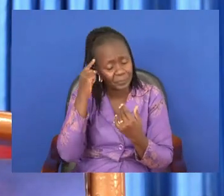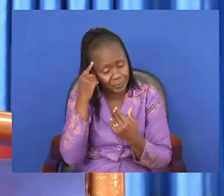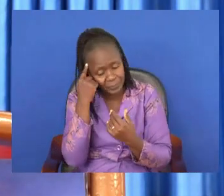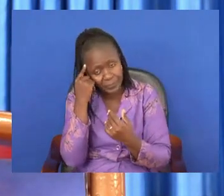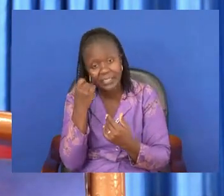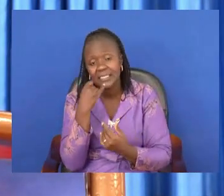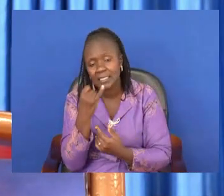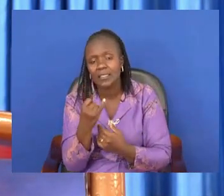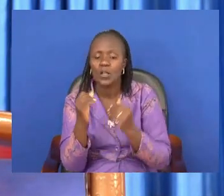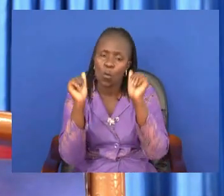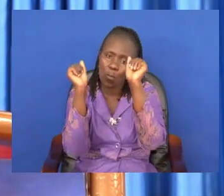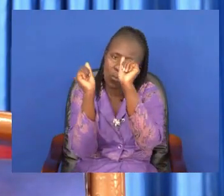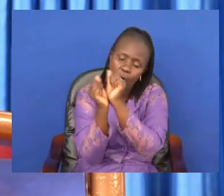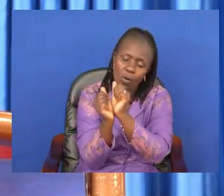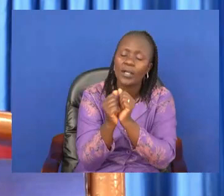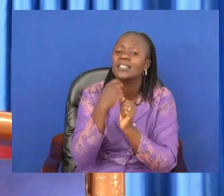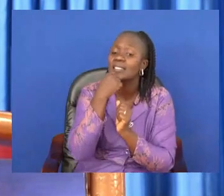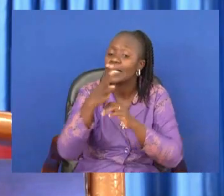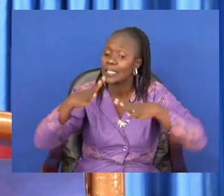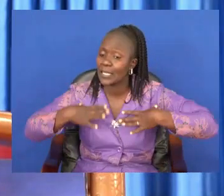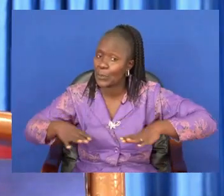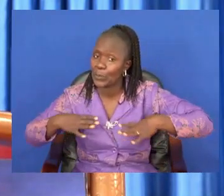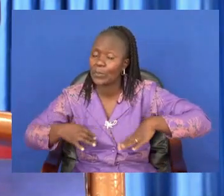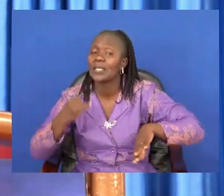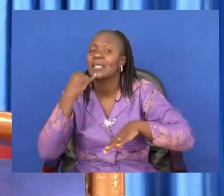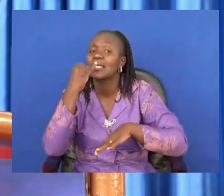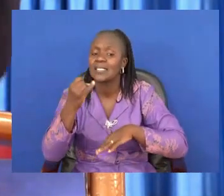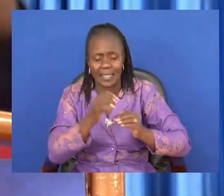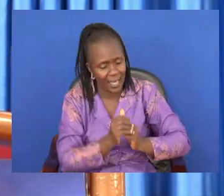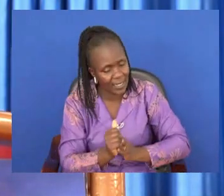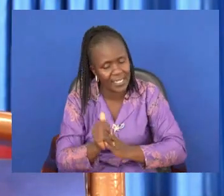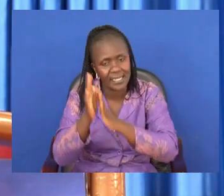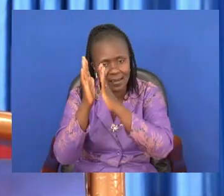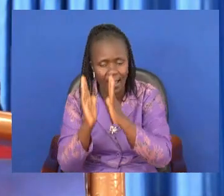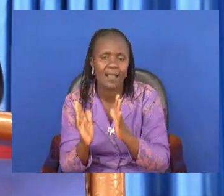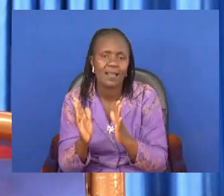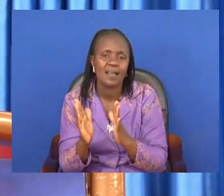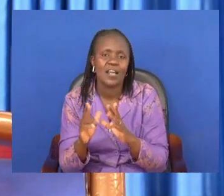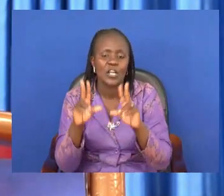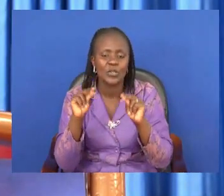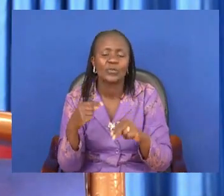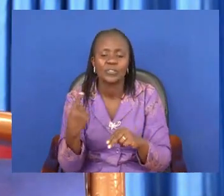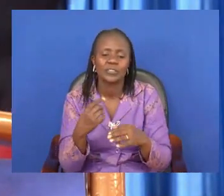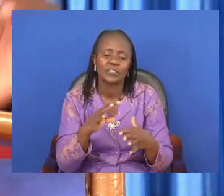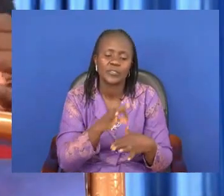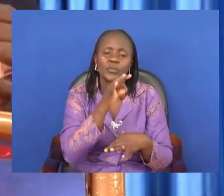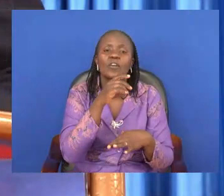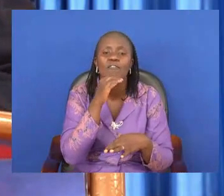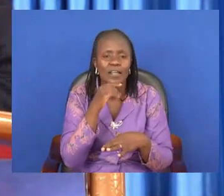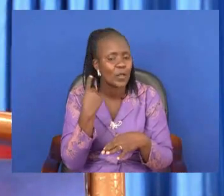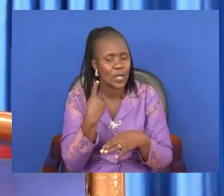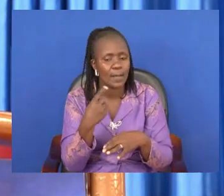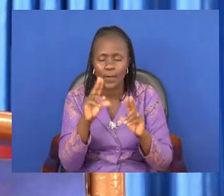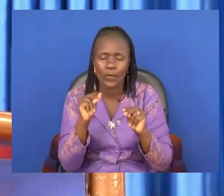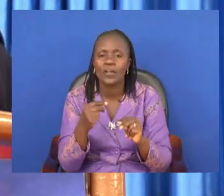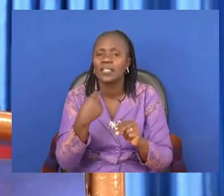mind is, Paul is telling these people, he is their leader. He's not only their spiritual father. He's